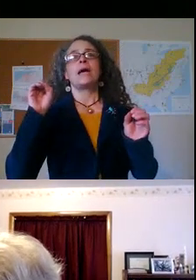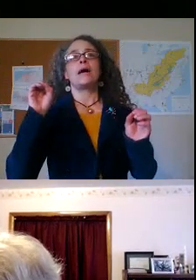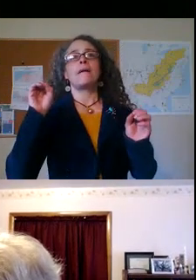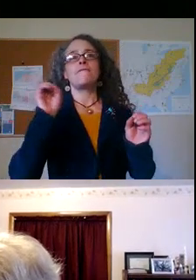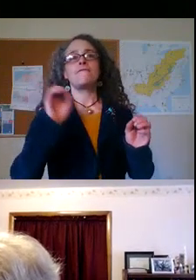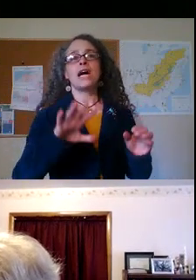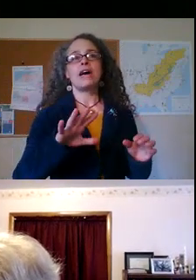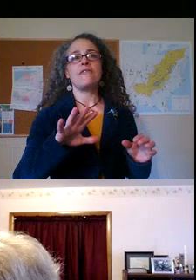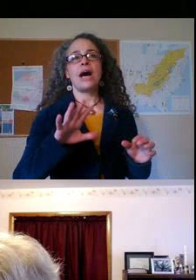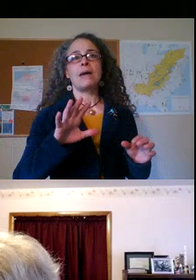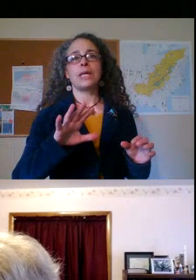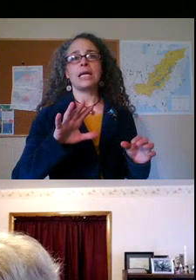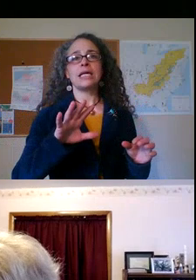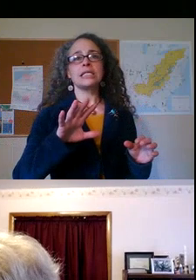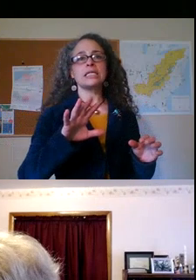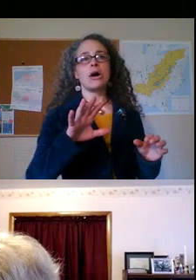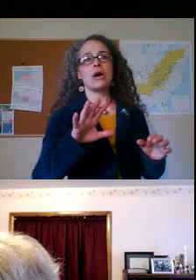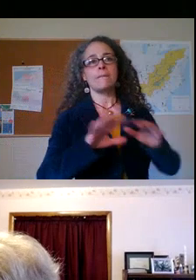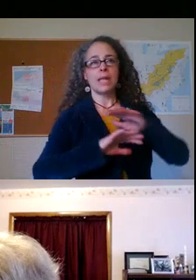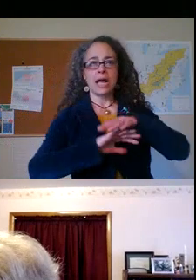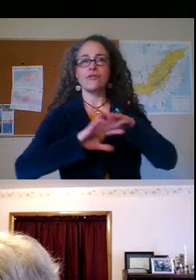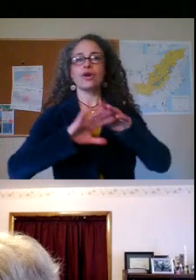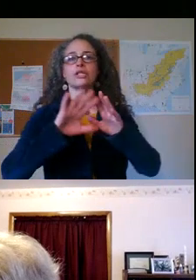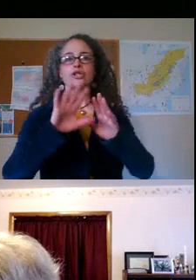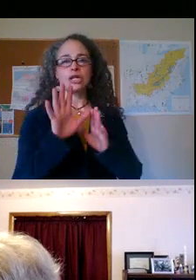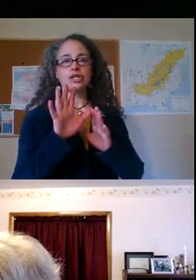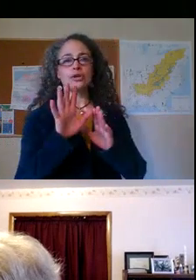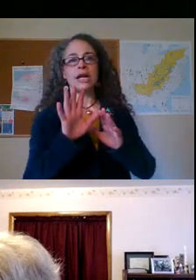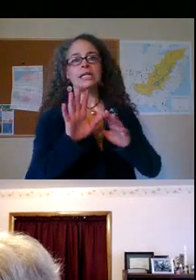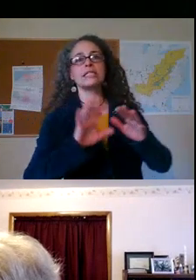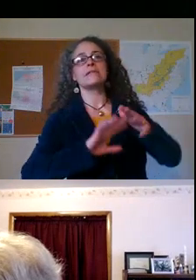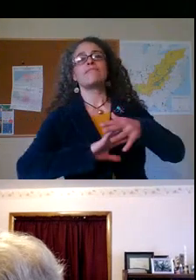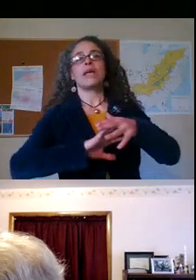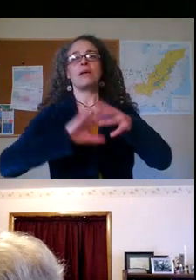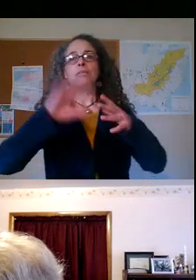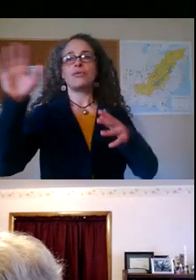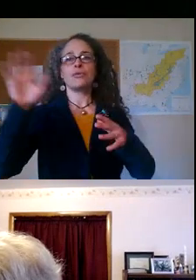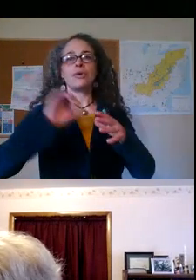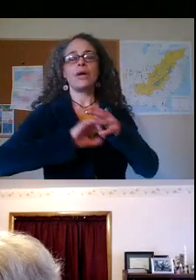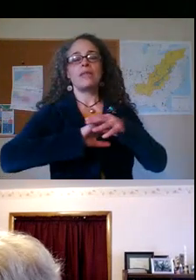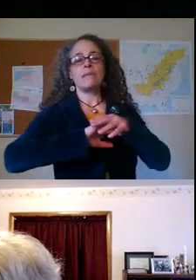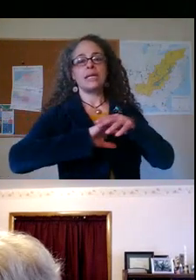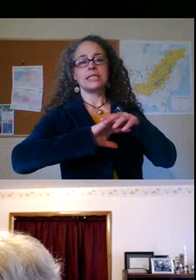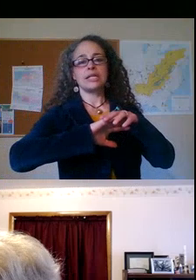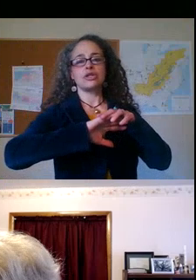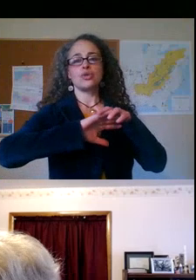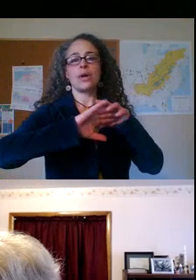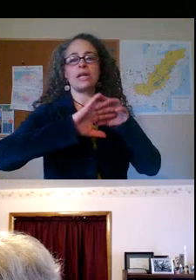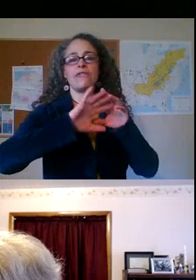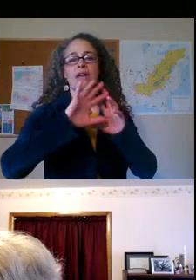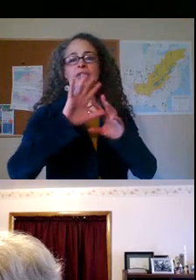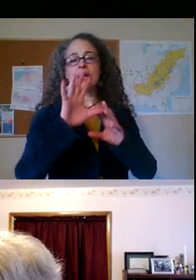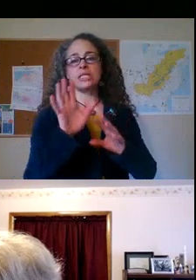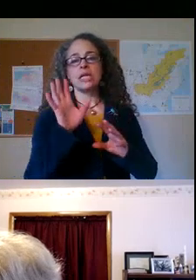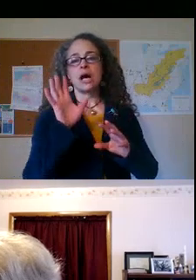say, 5 applicants are applying for construction grants and they move through. That means